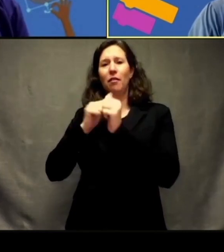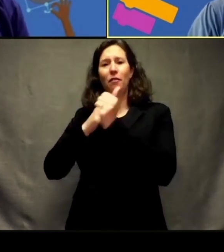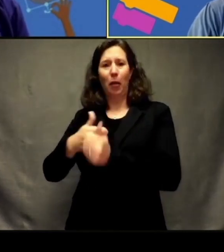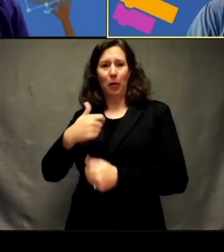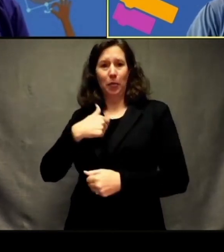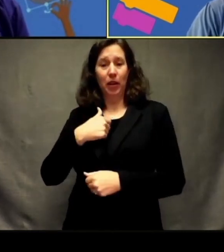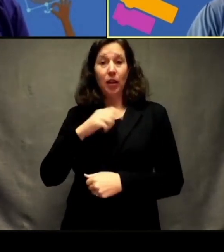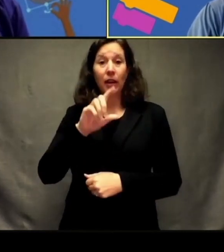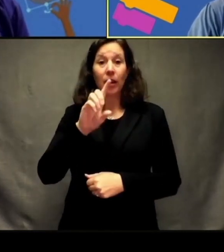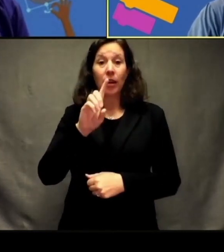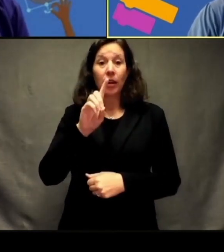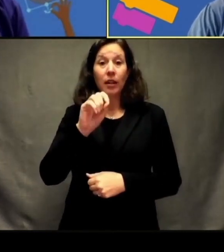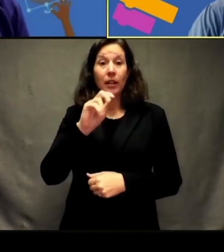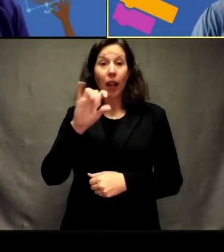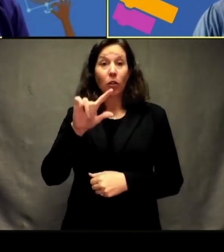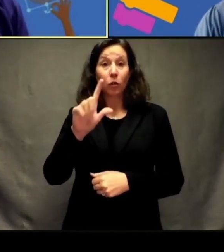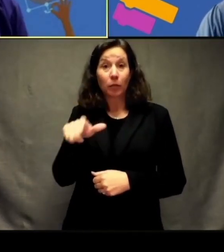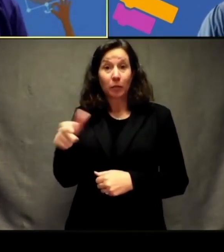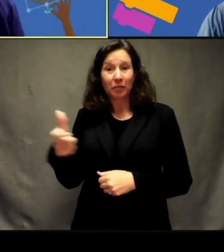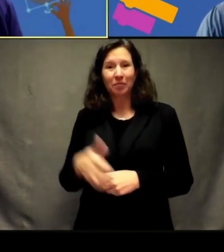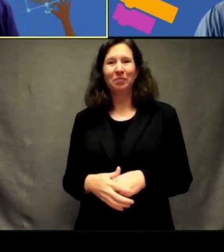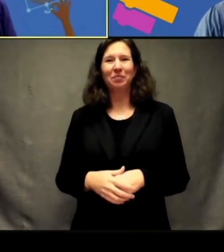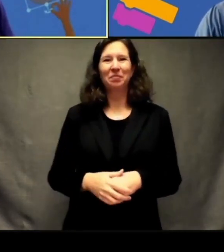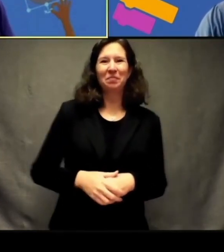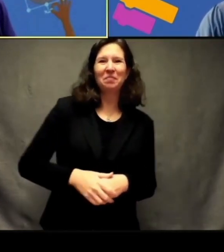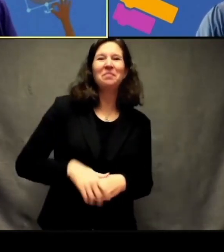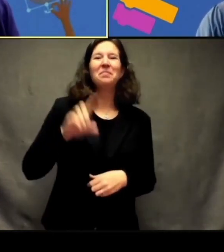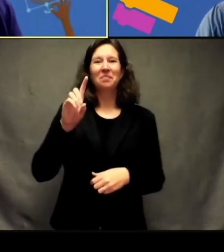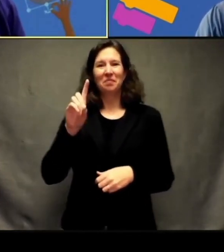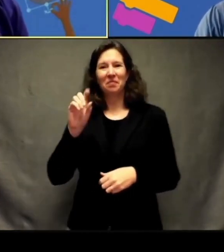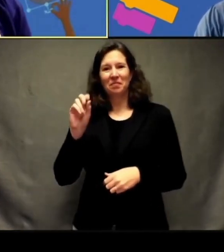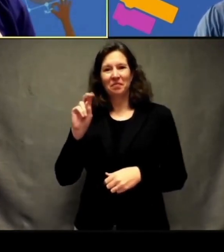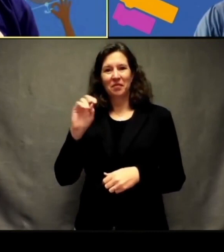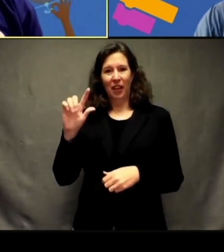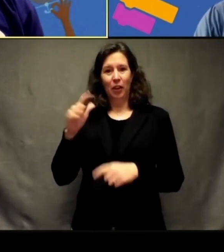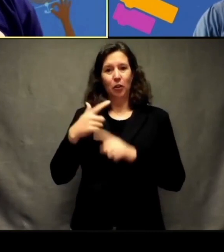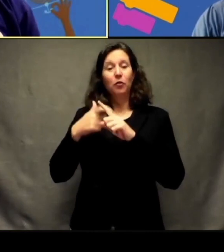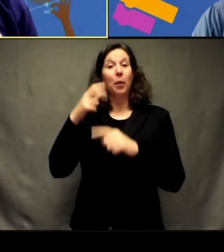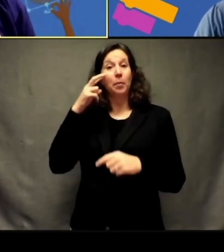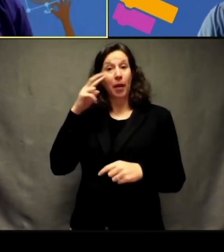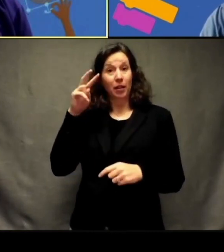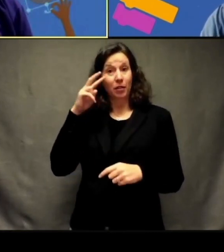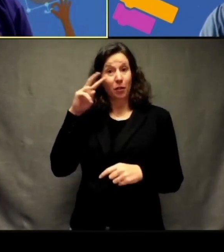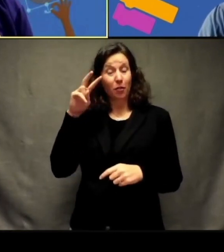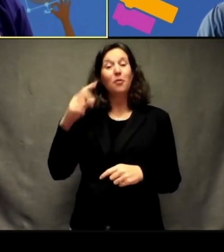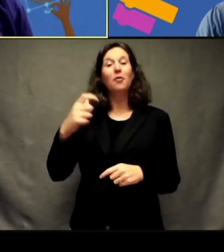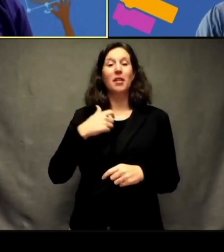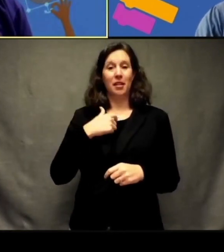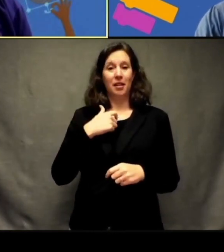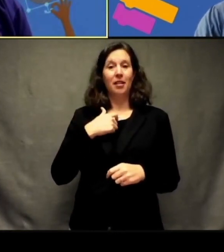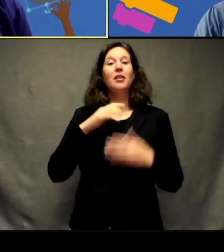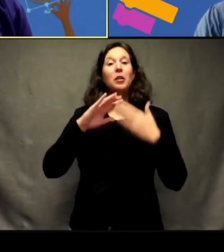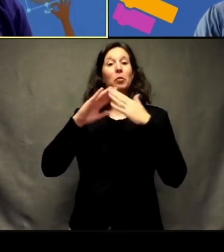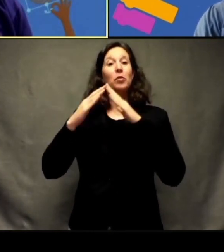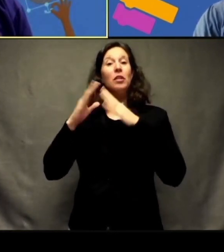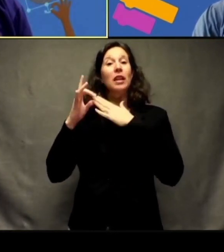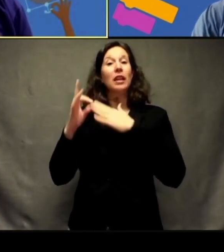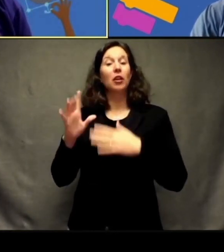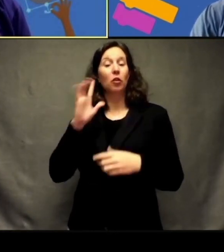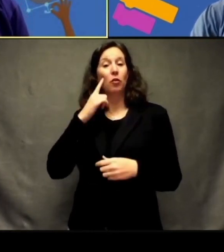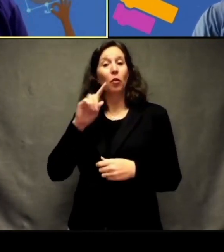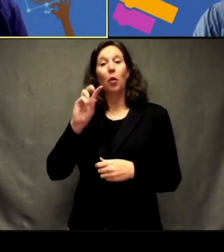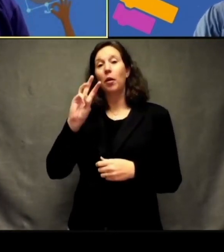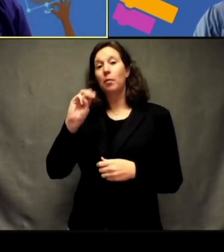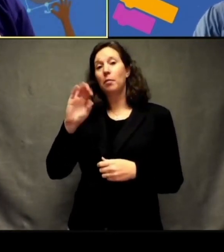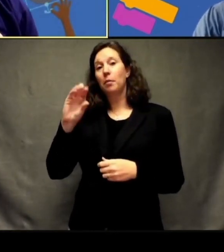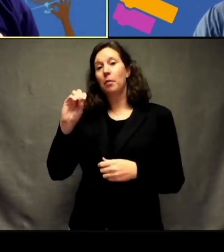Daniel. You want to introduce yourself? Yes, thanks. My name is Daniel. I'm from Mexico. I'm the community leader for Microbit